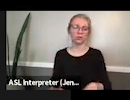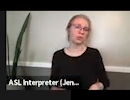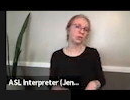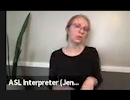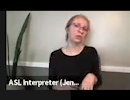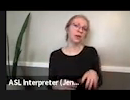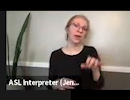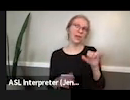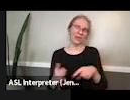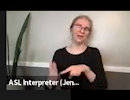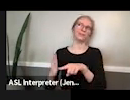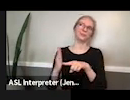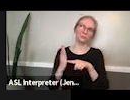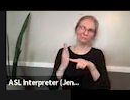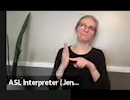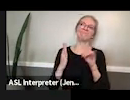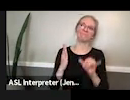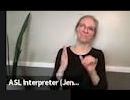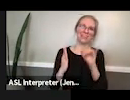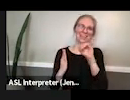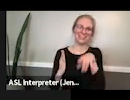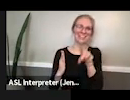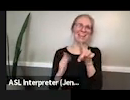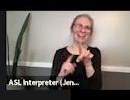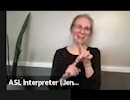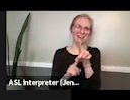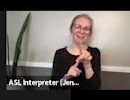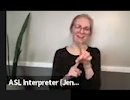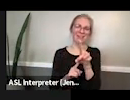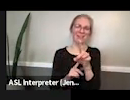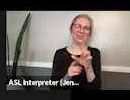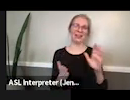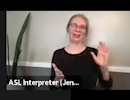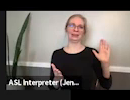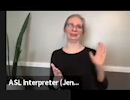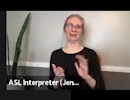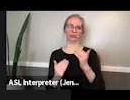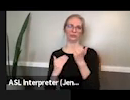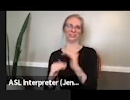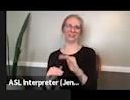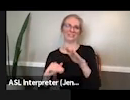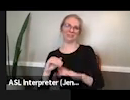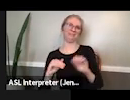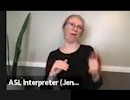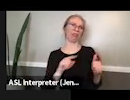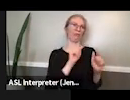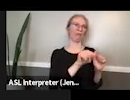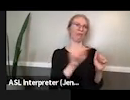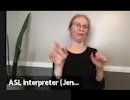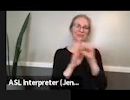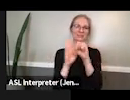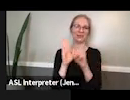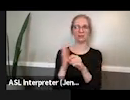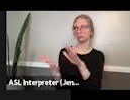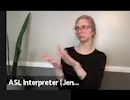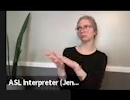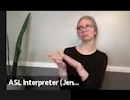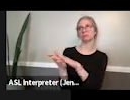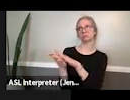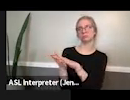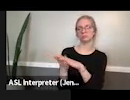tells me that Indiana is much less restrictive than some states, and I applaud you for this,